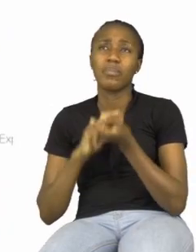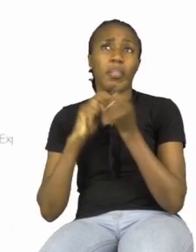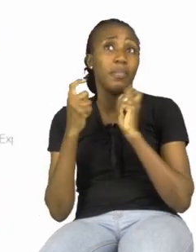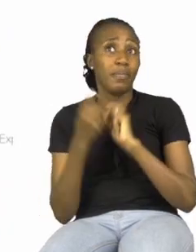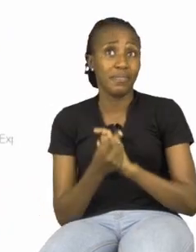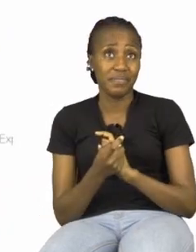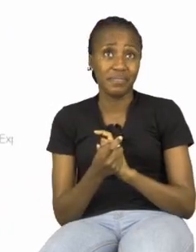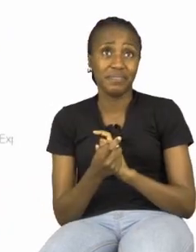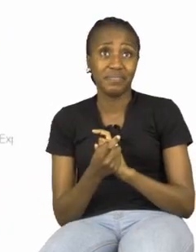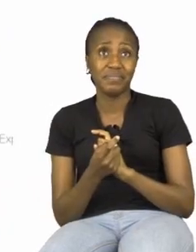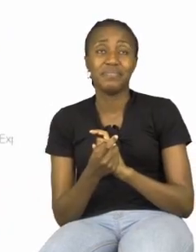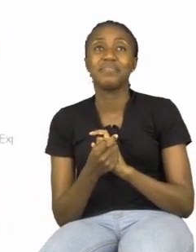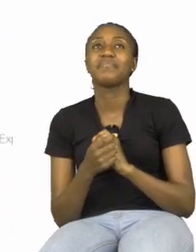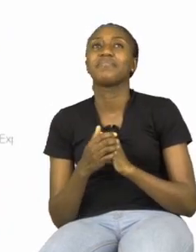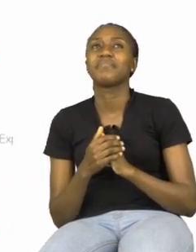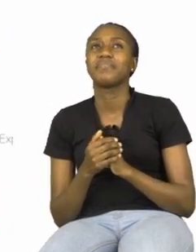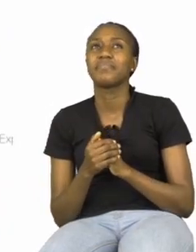this